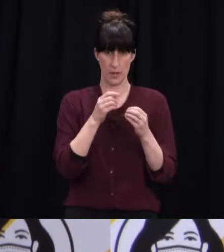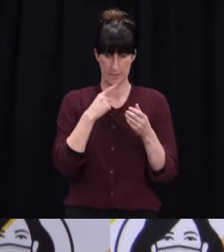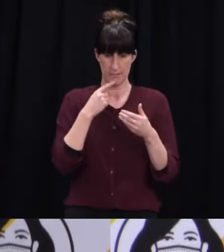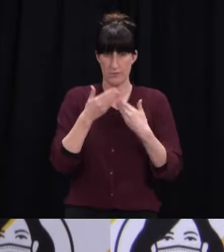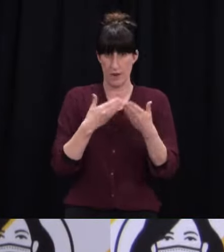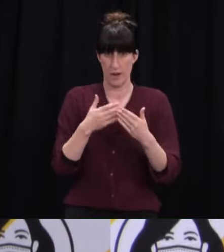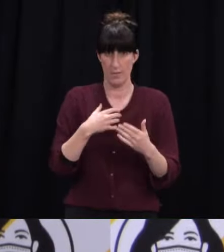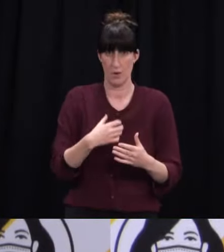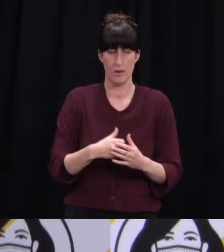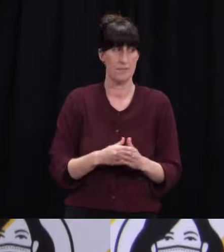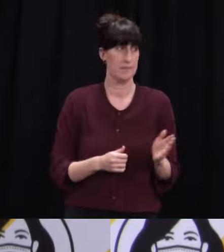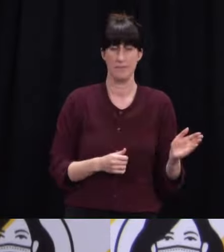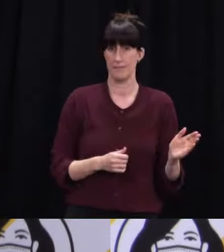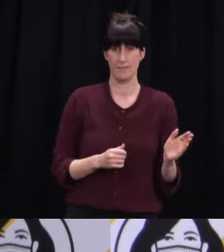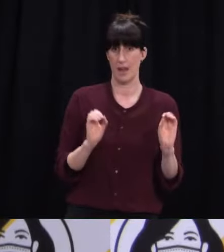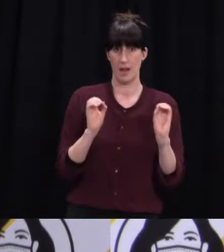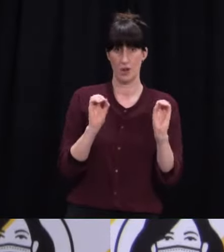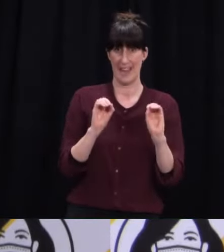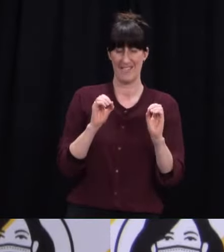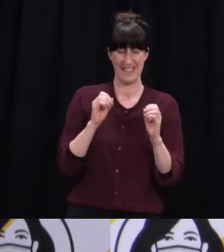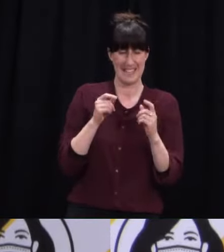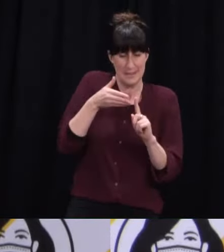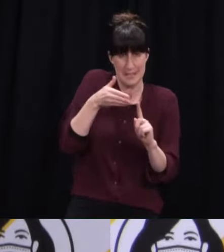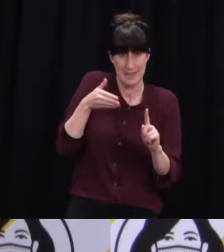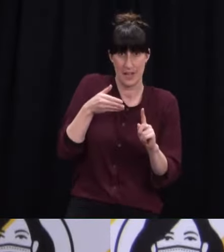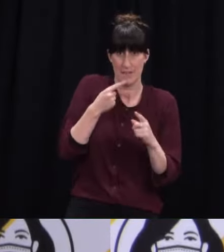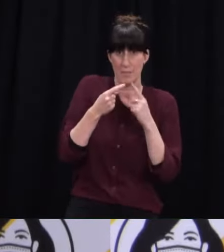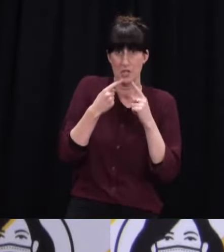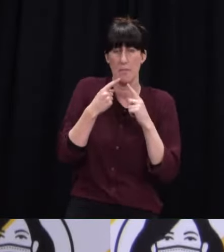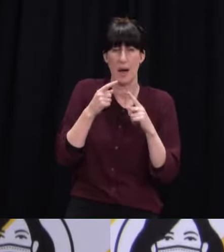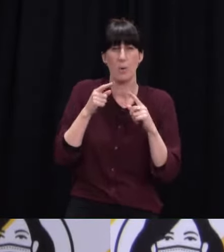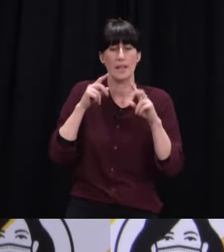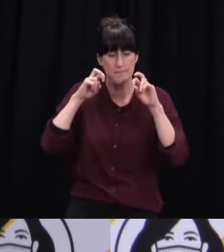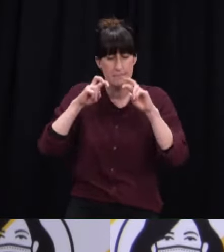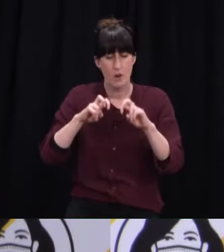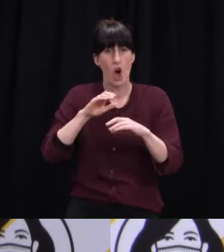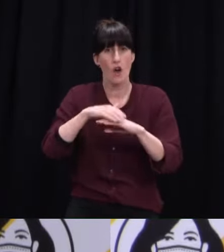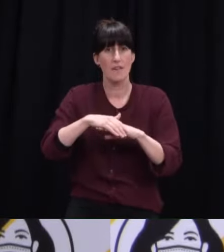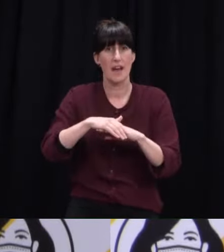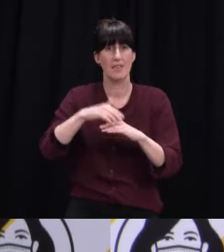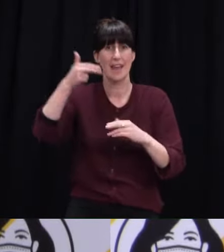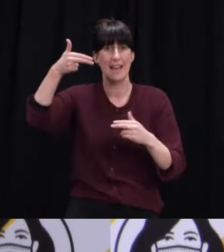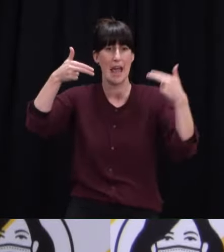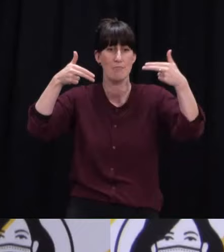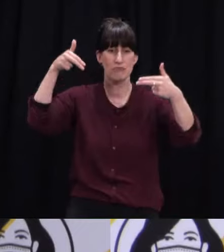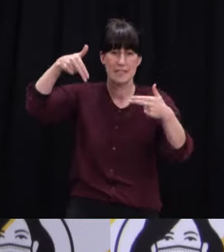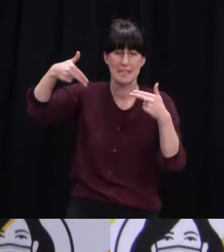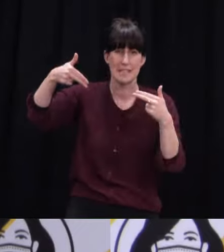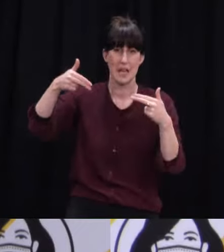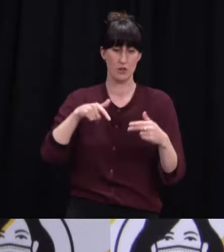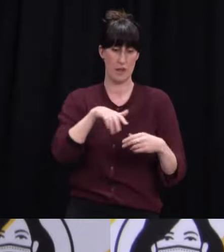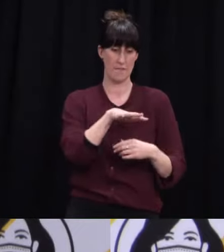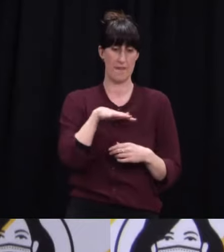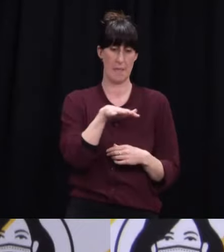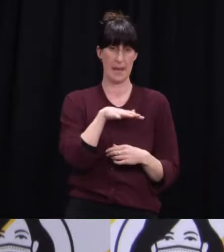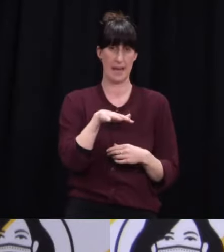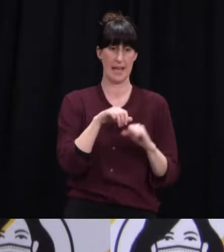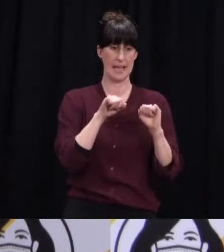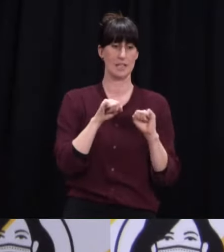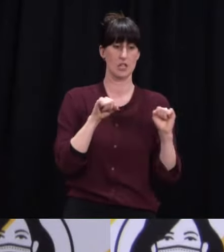we can come back to you on whether the CCTV footage of that specific incident where the members of the family from the room next door